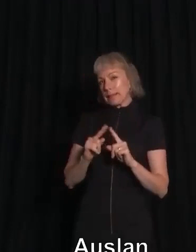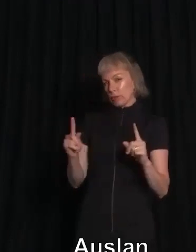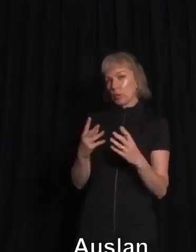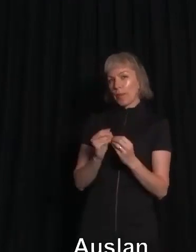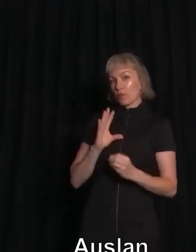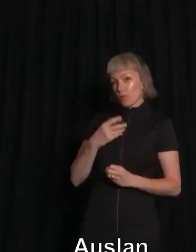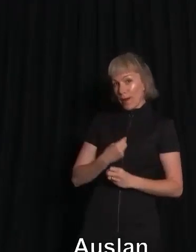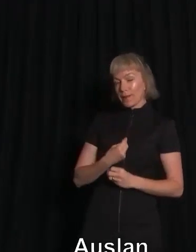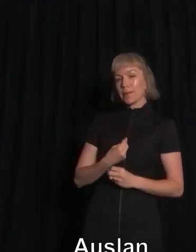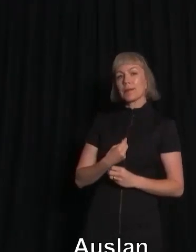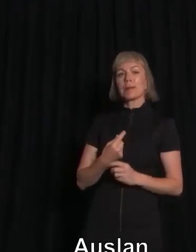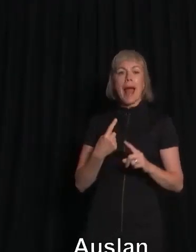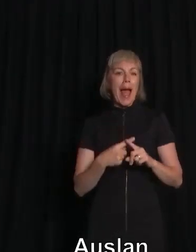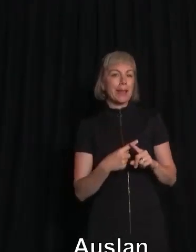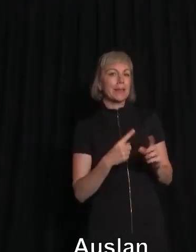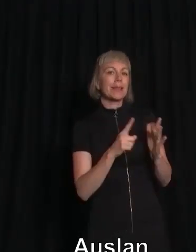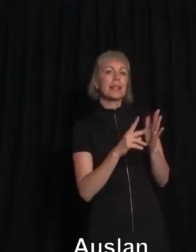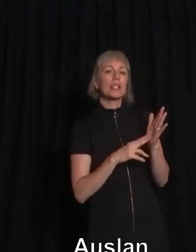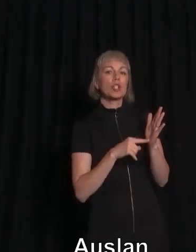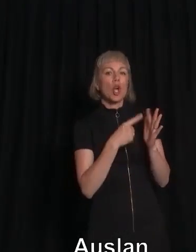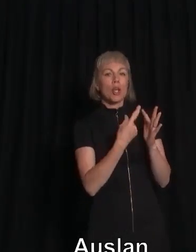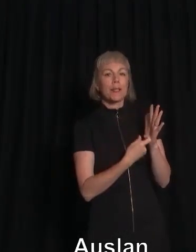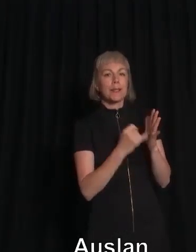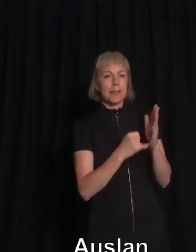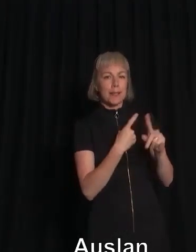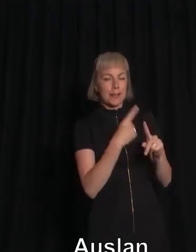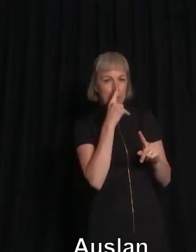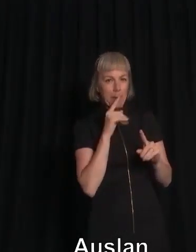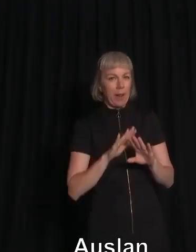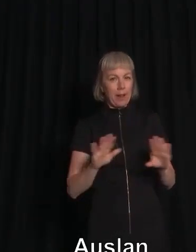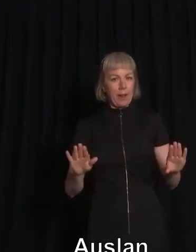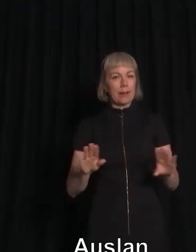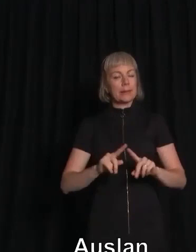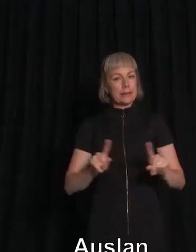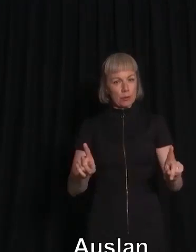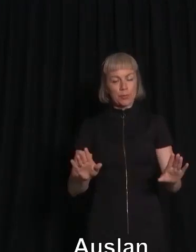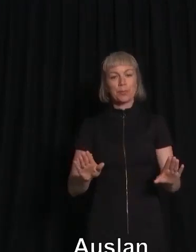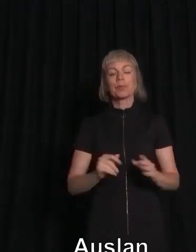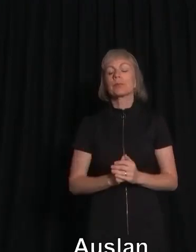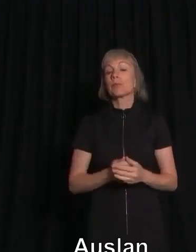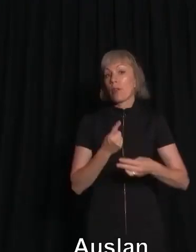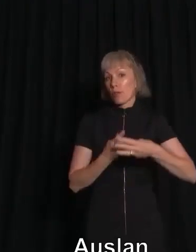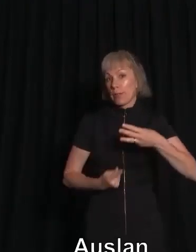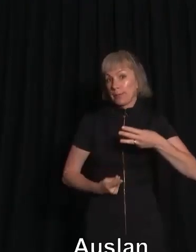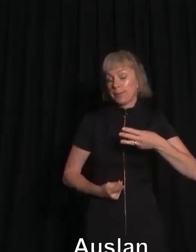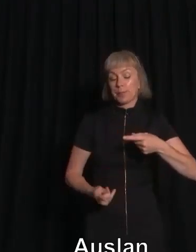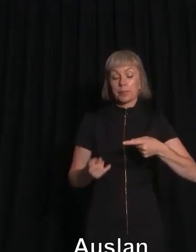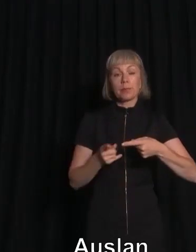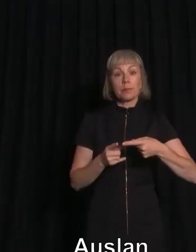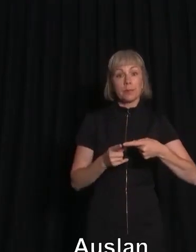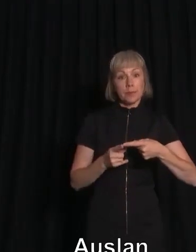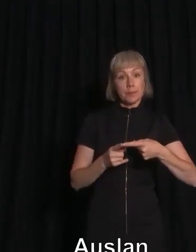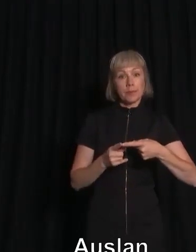it to Zhan to speak a little bit about the different challenges. And I'd like to make 3 points. The first one